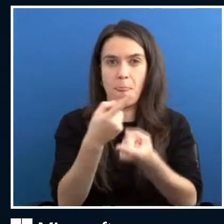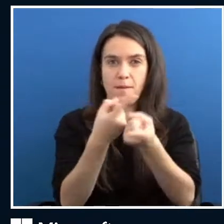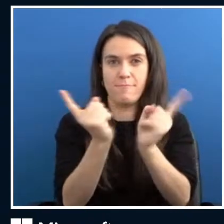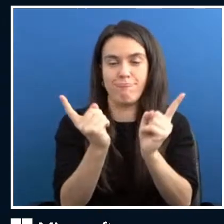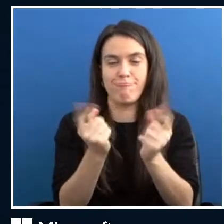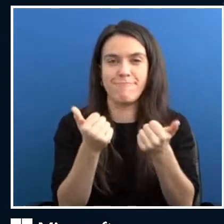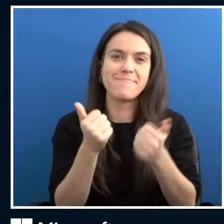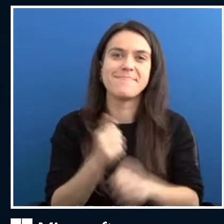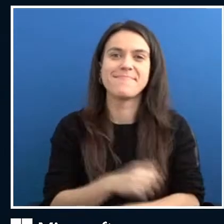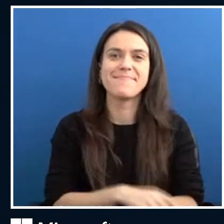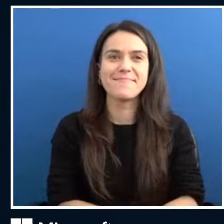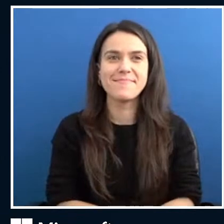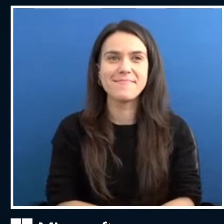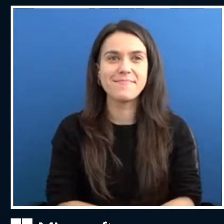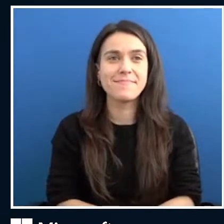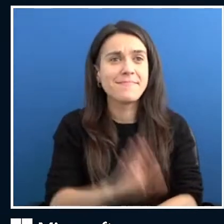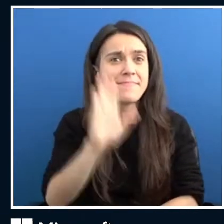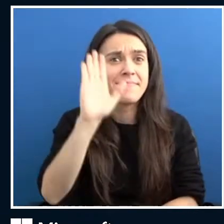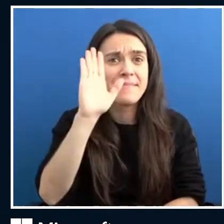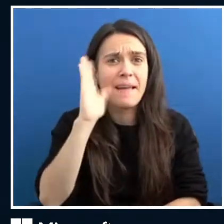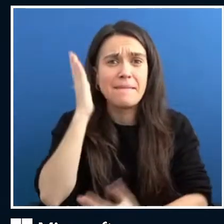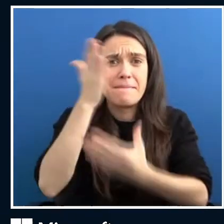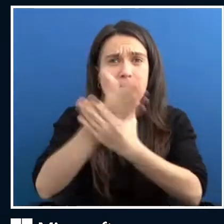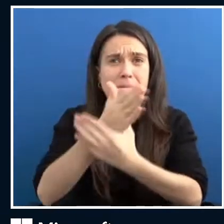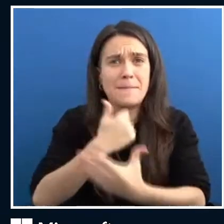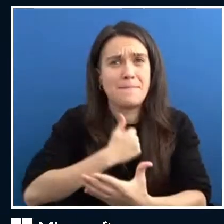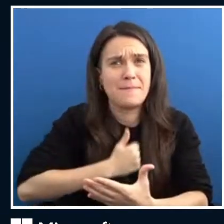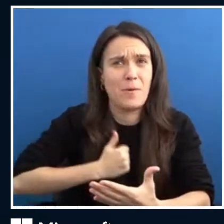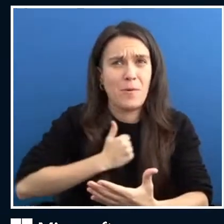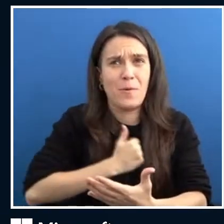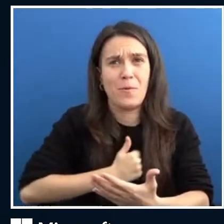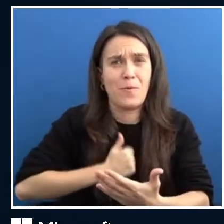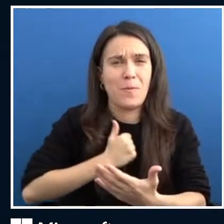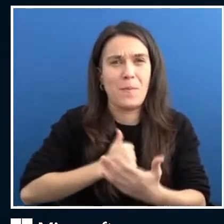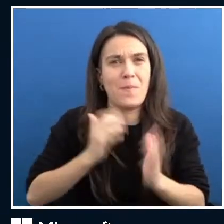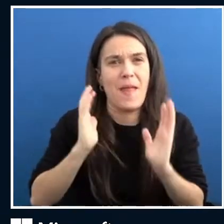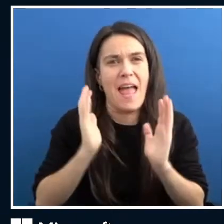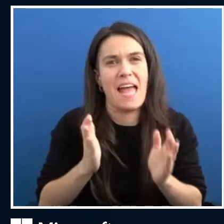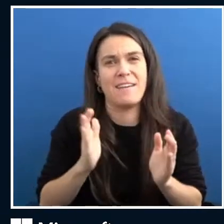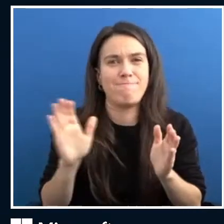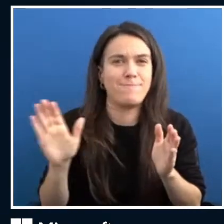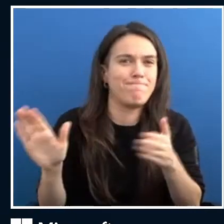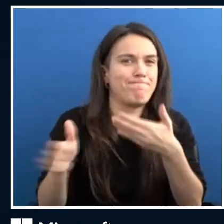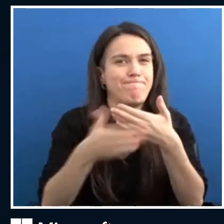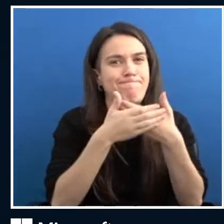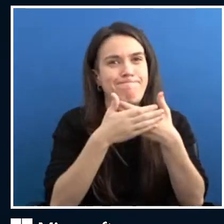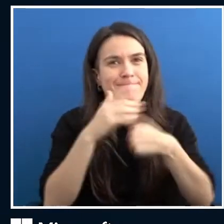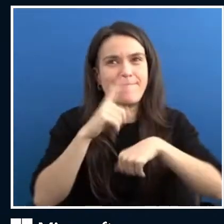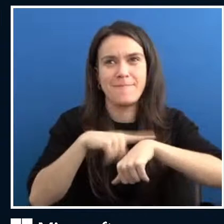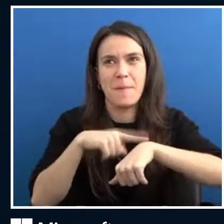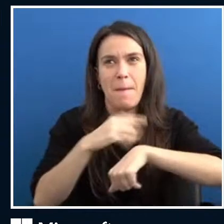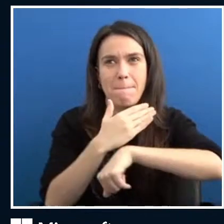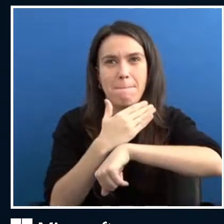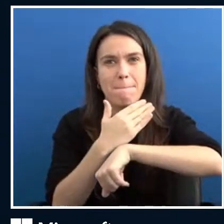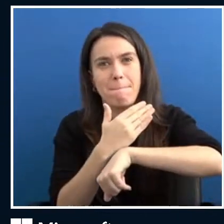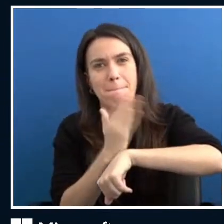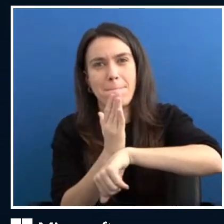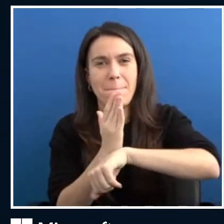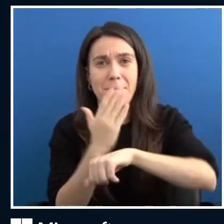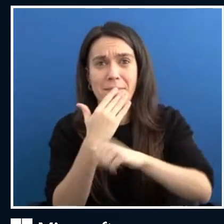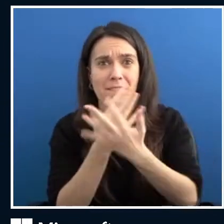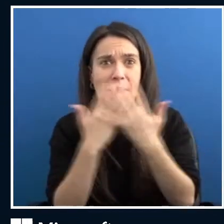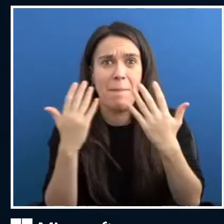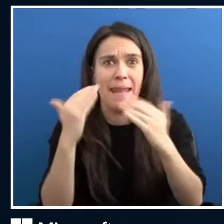Hi, Raghav. I'm really sorry. We are going to have to move on, unfortunately. We are a little tight on time because we have so many sessions.